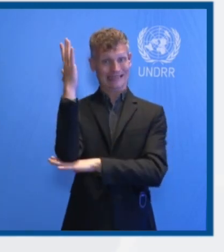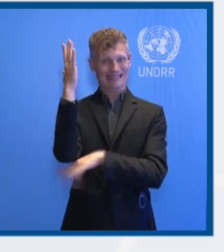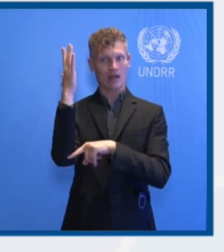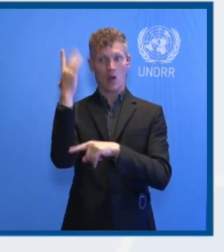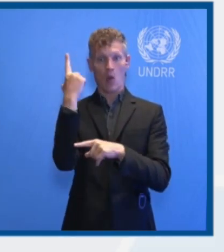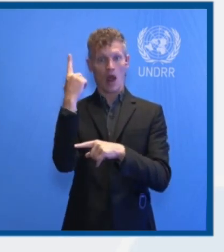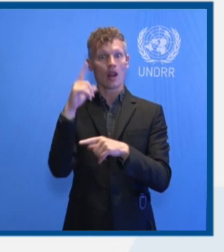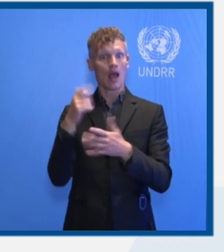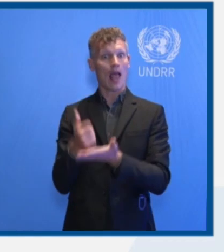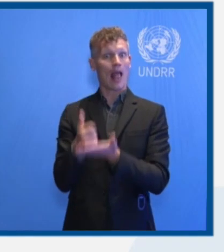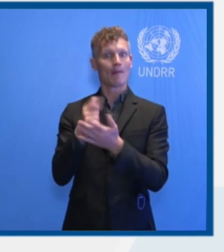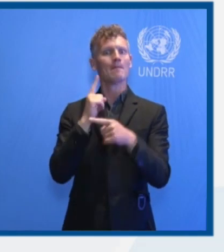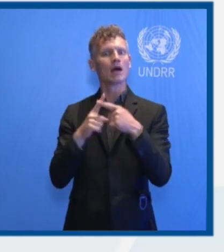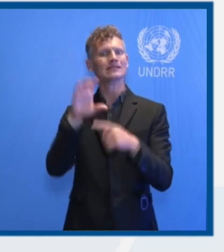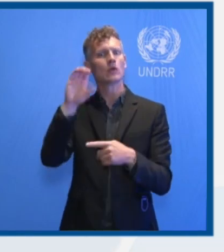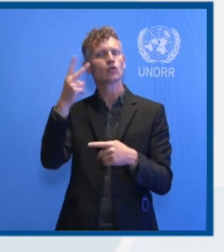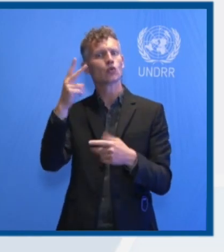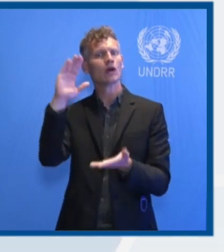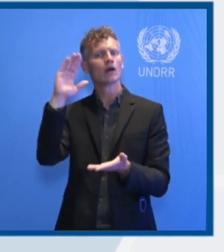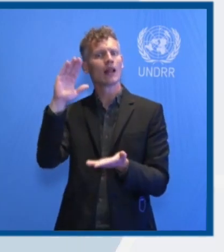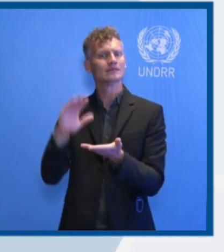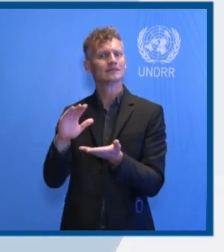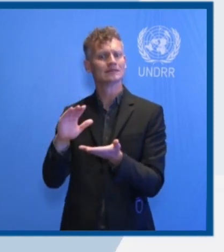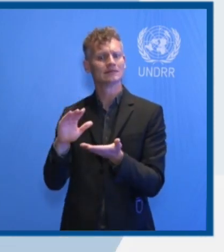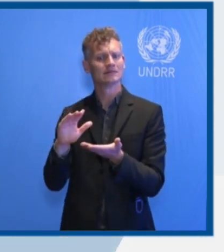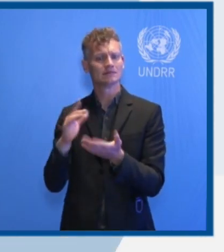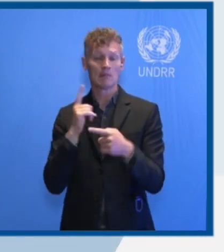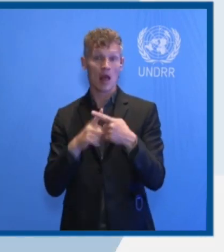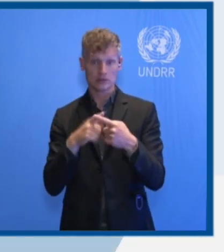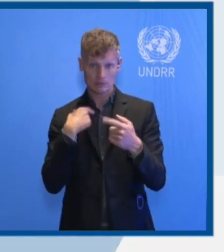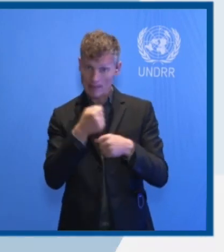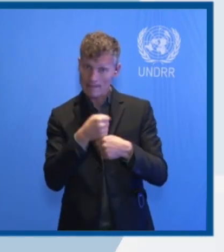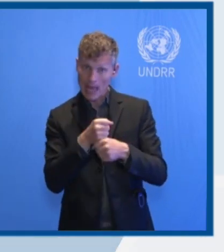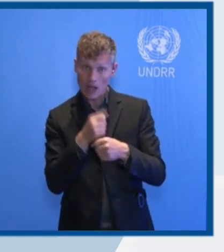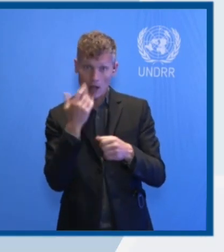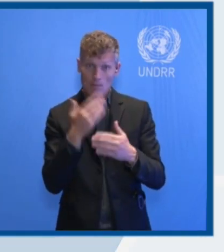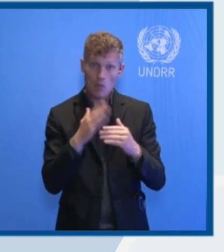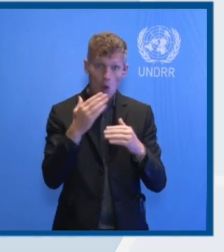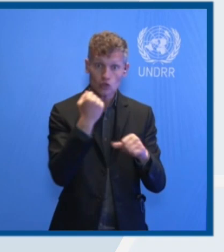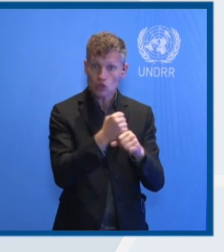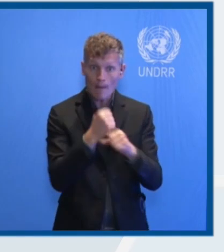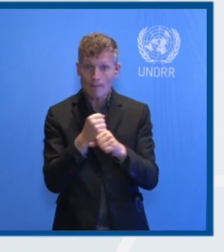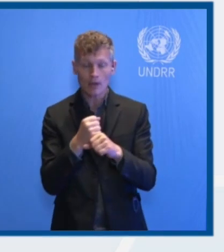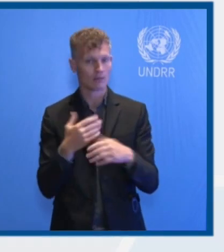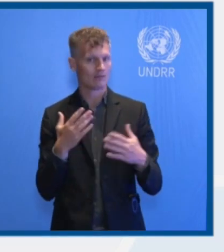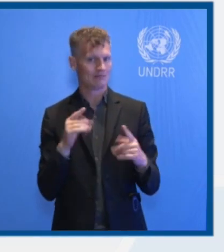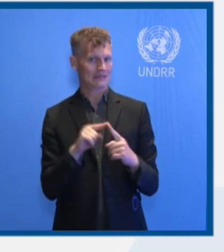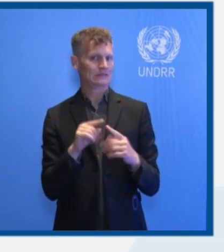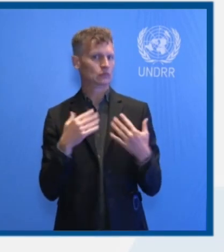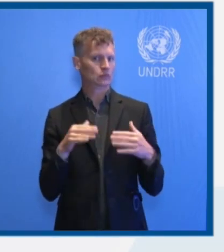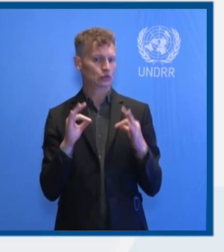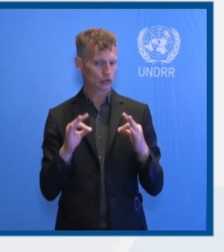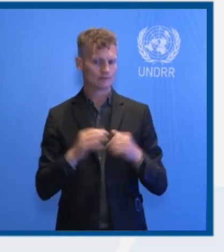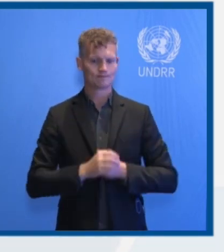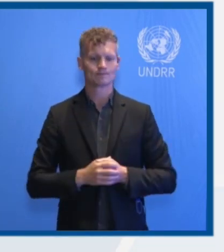create ecotourism jobs, and to make that an even more attractive proposition? And then just another case where quantifying